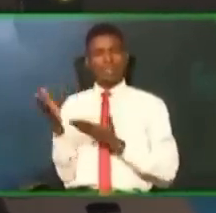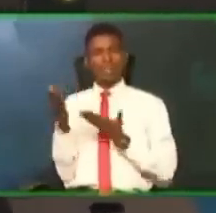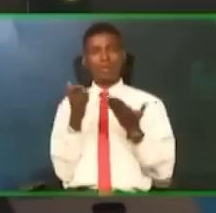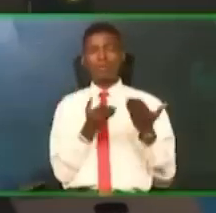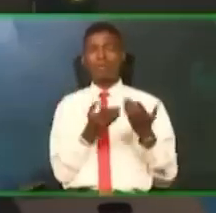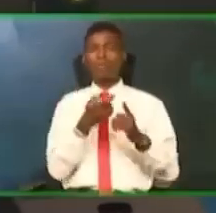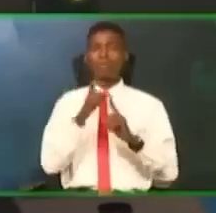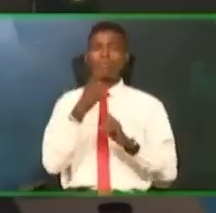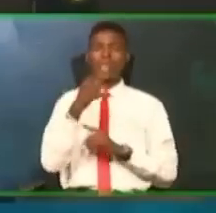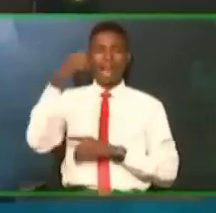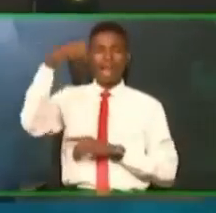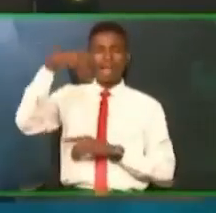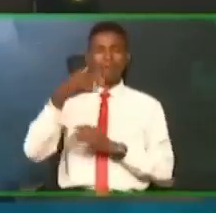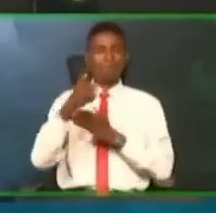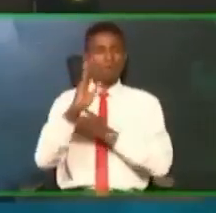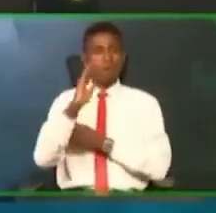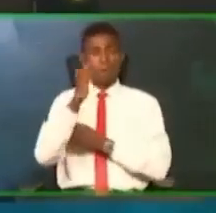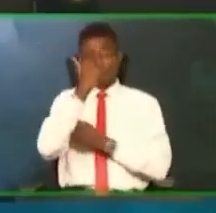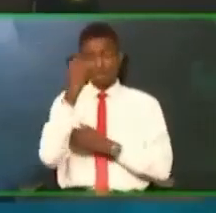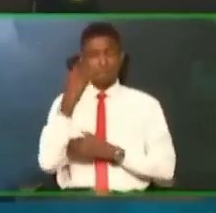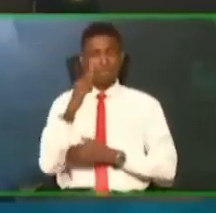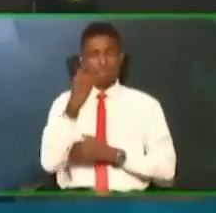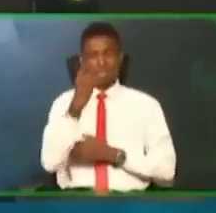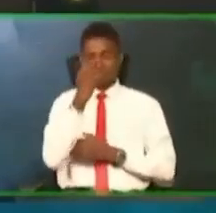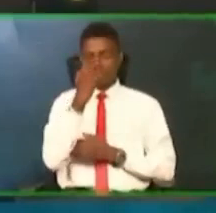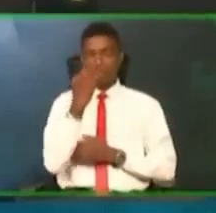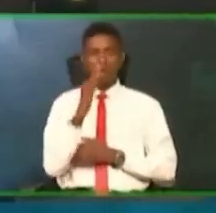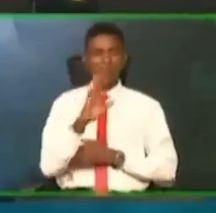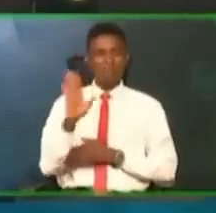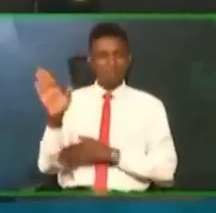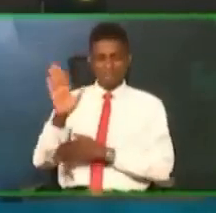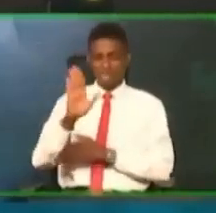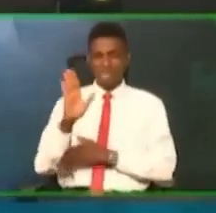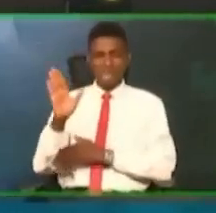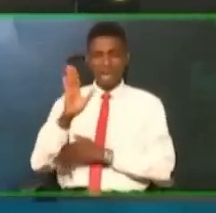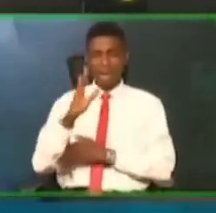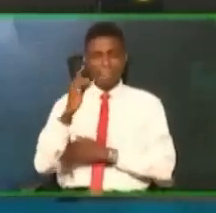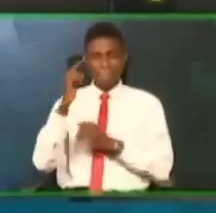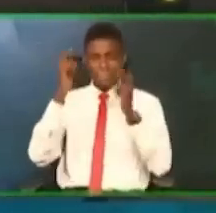is in them because of the blindness of their minds.